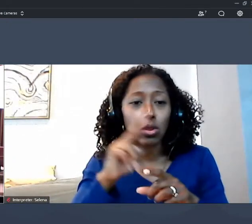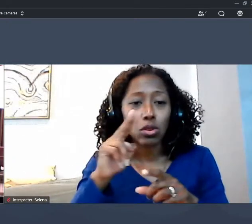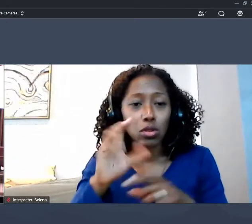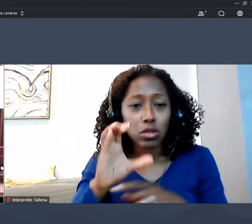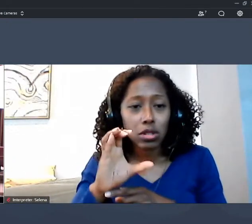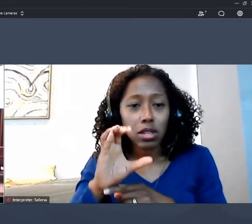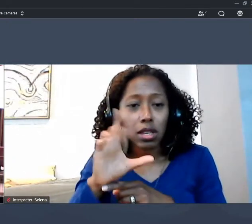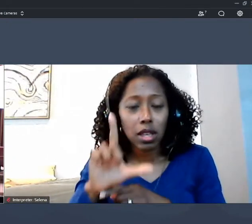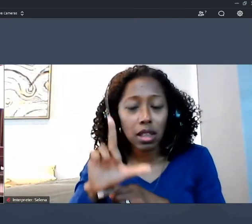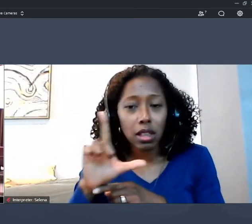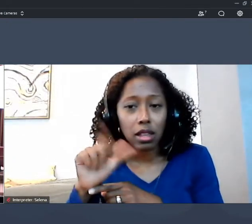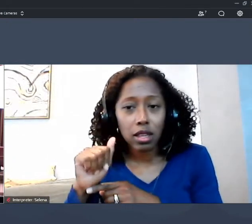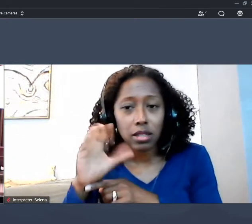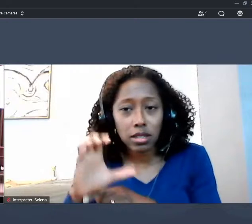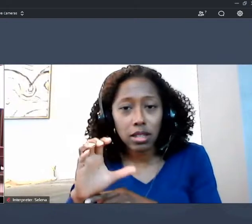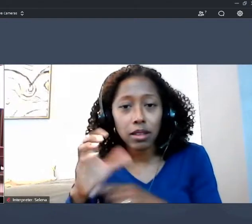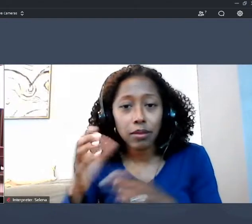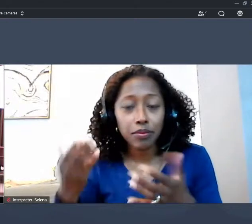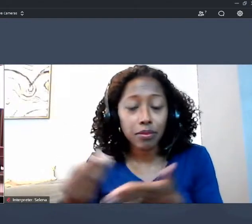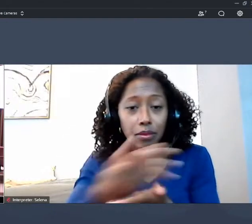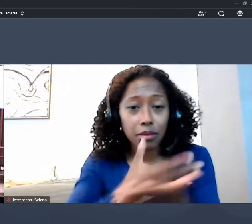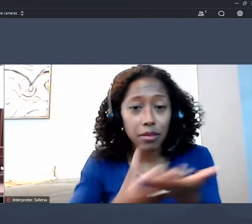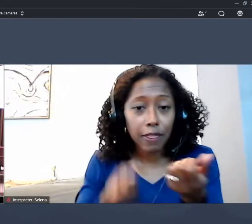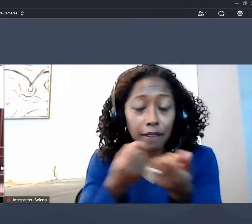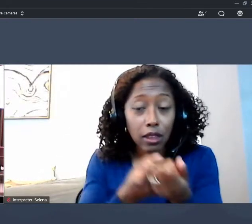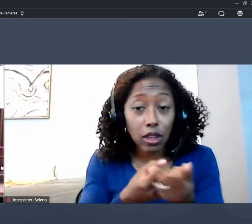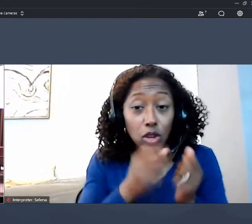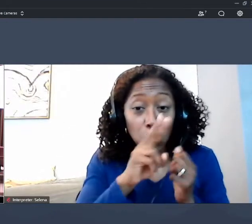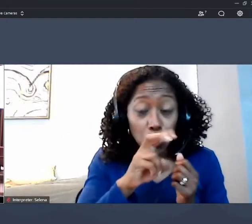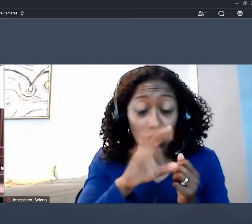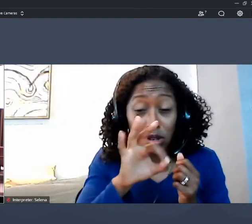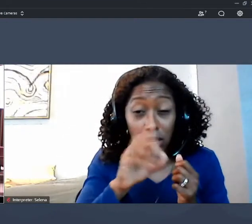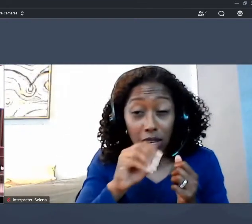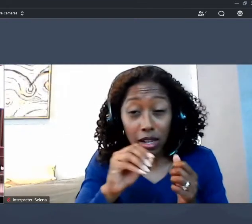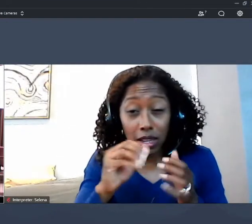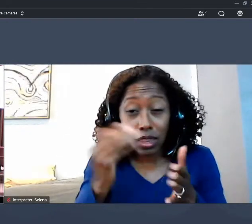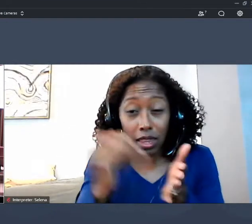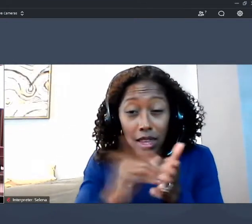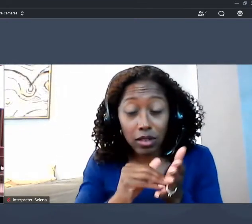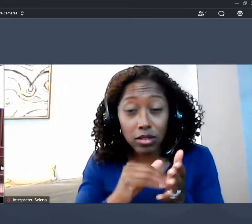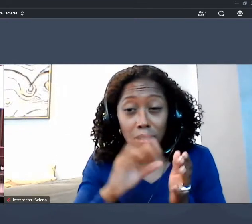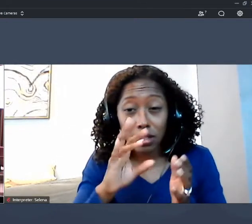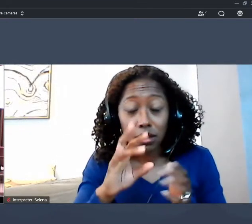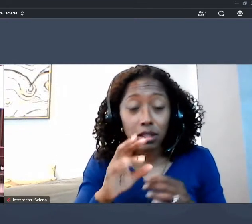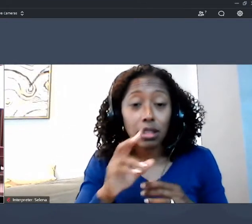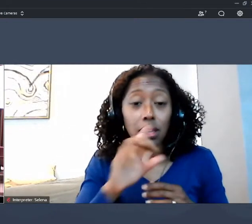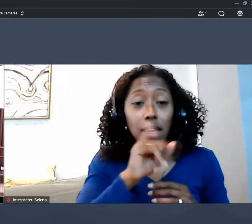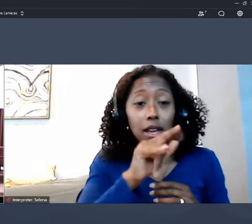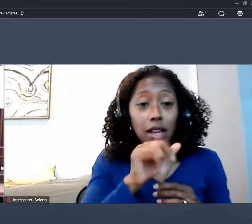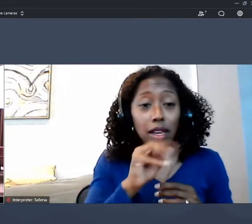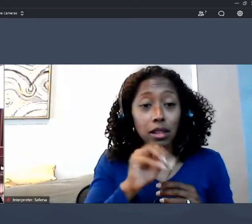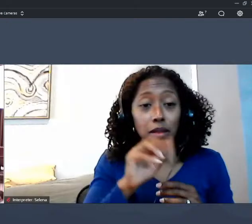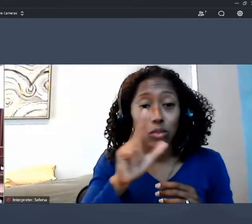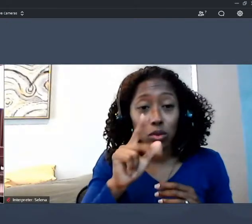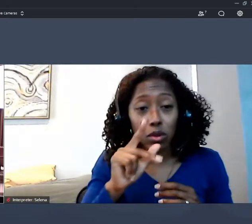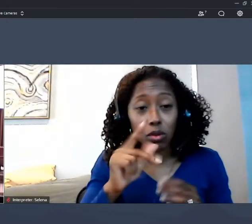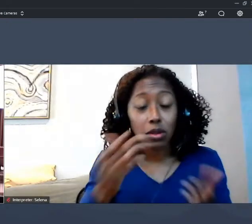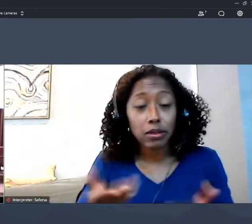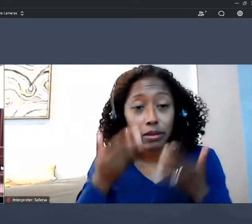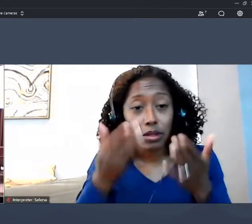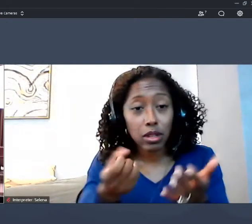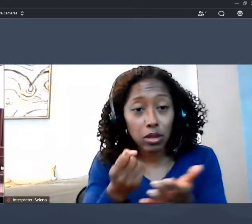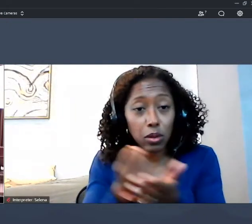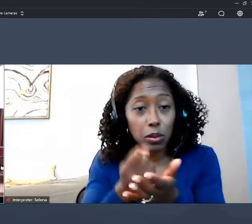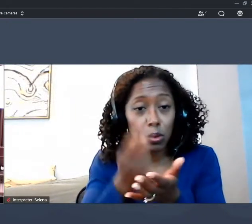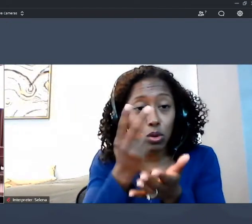LLC, in the funded amount of $239,700. Item number 23 is a resolution